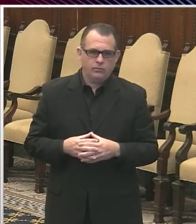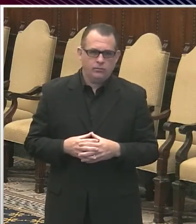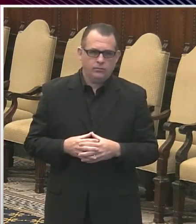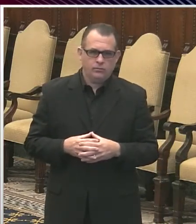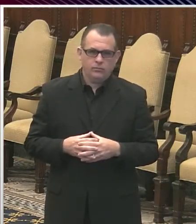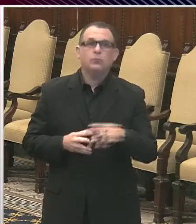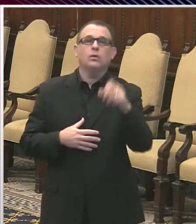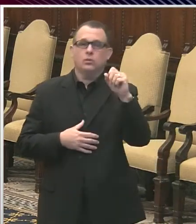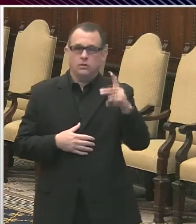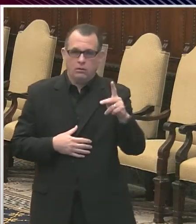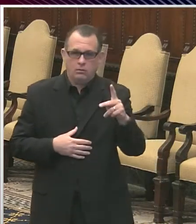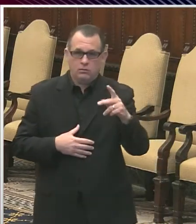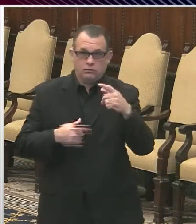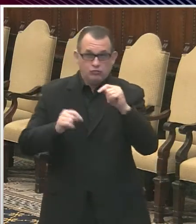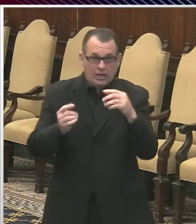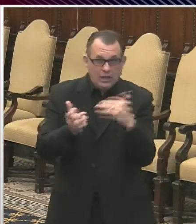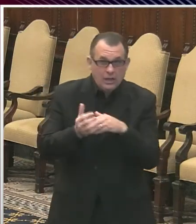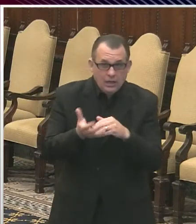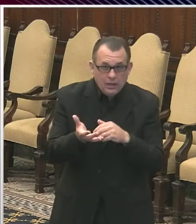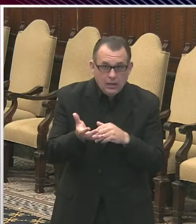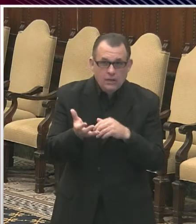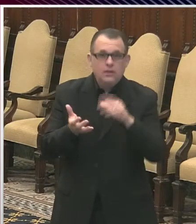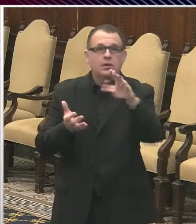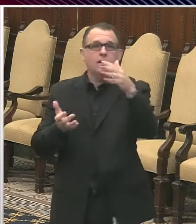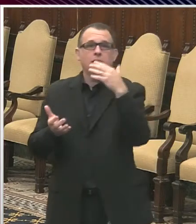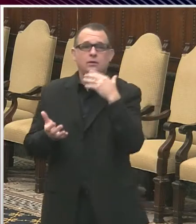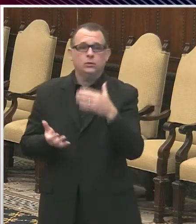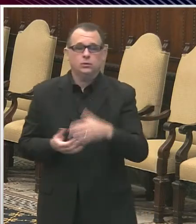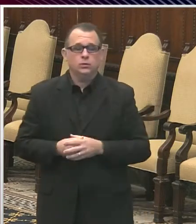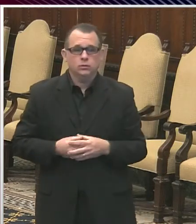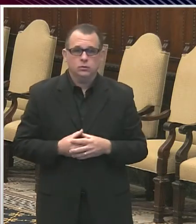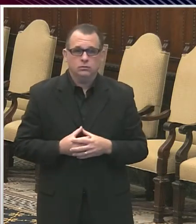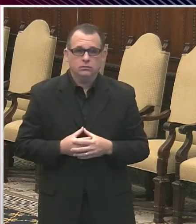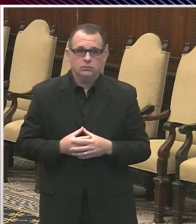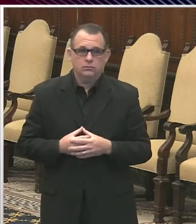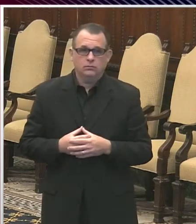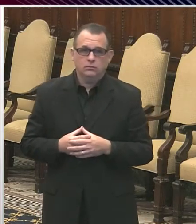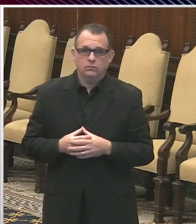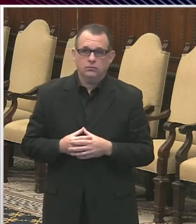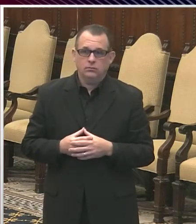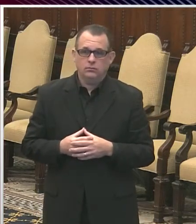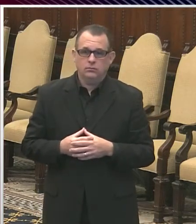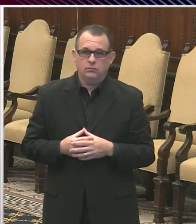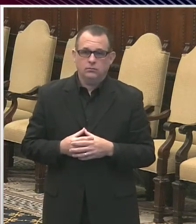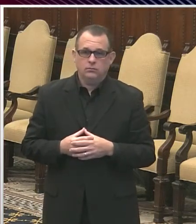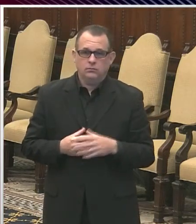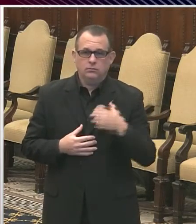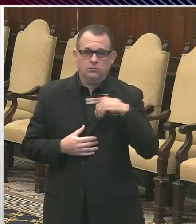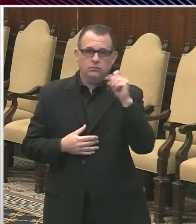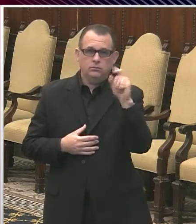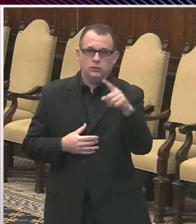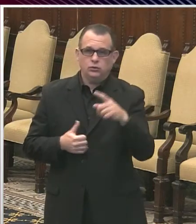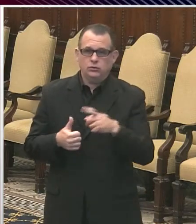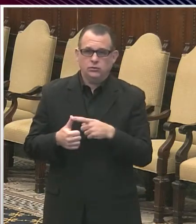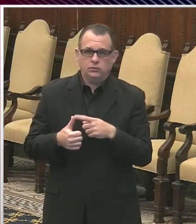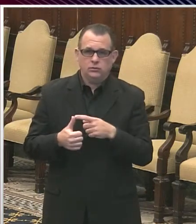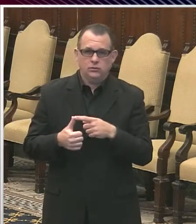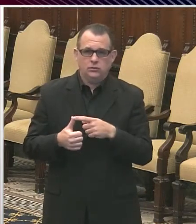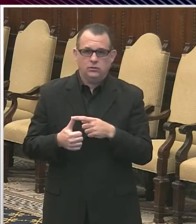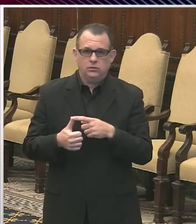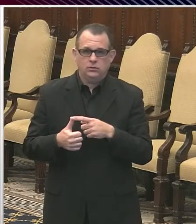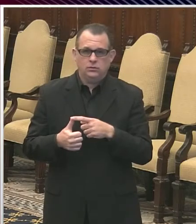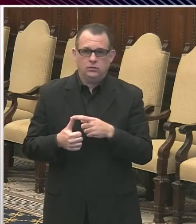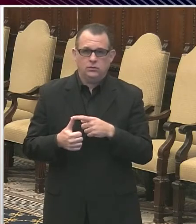All right, try it now, Martin. Go ahead. Thank you. Thank you for doing this. First question is, have the sanitation workers